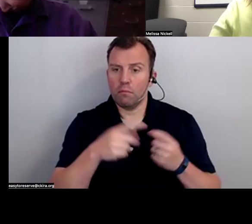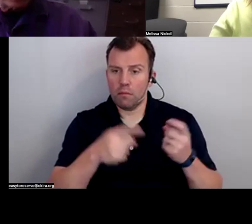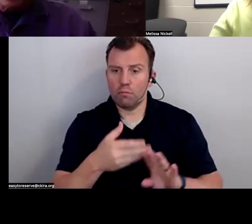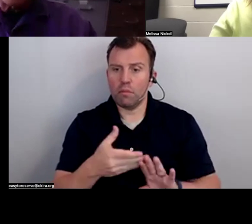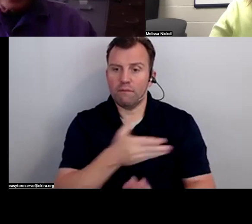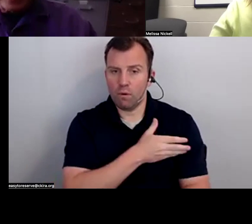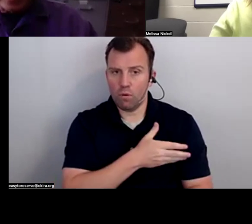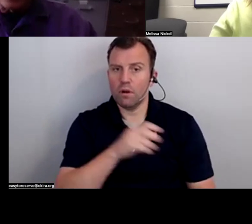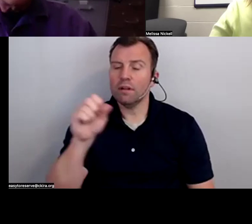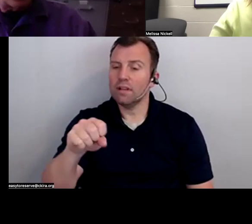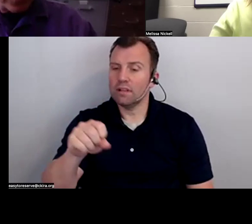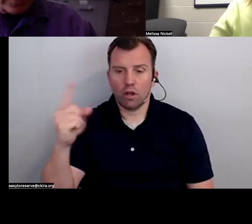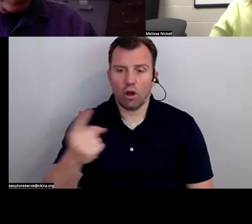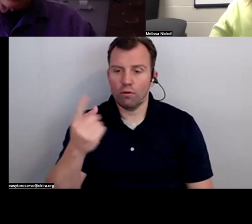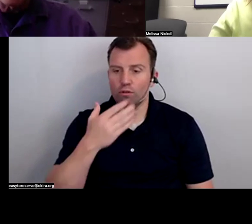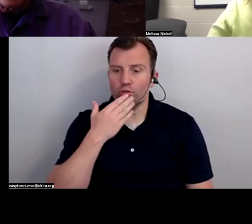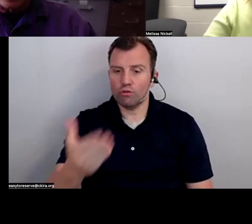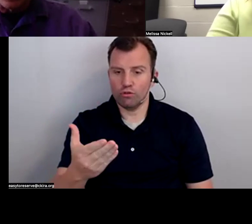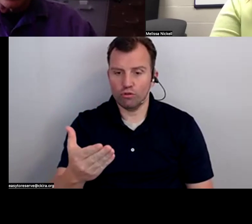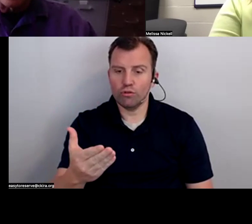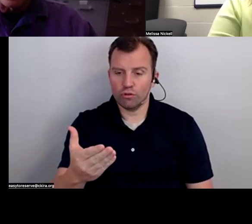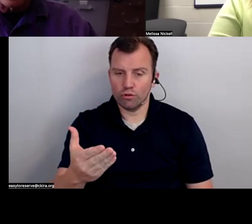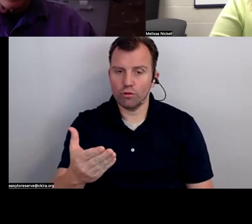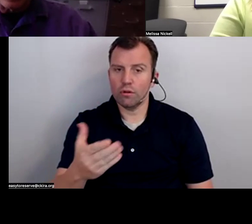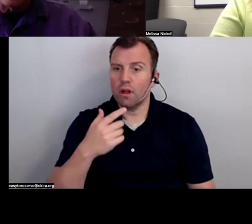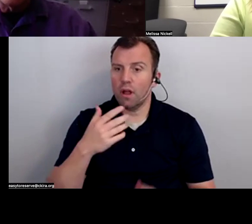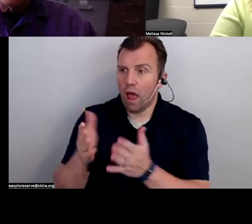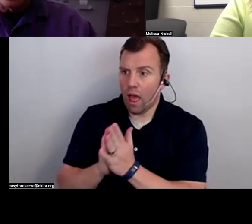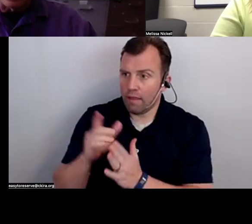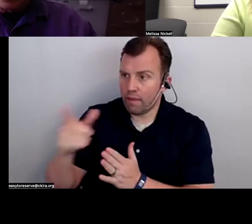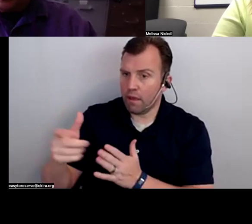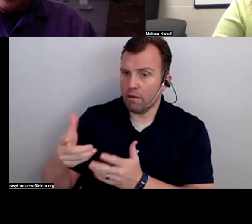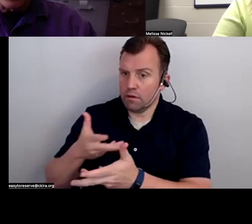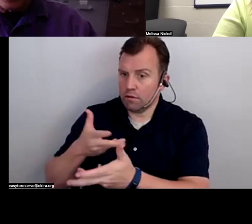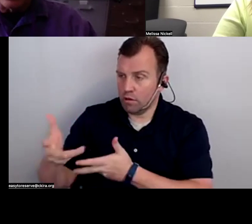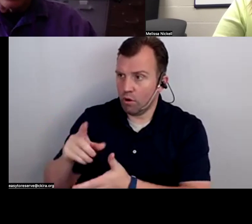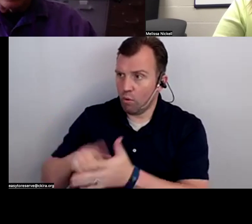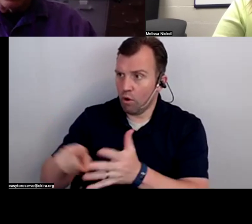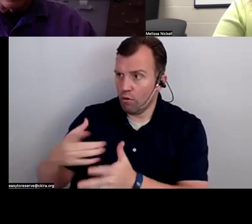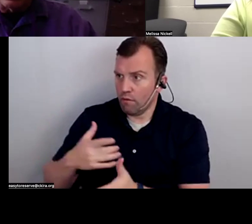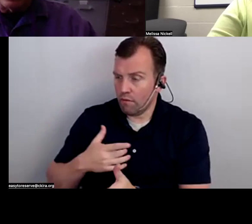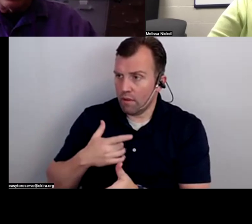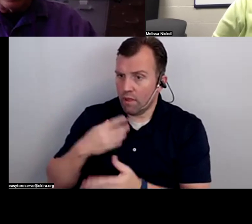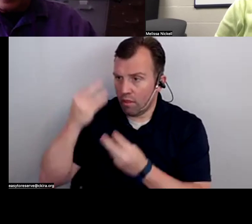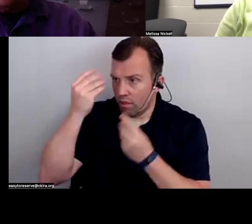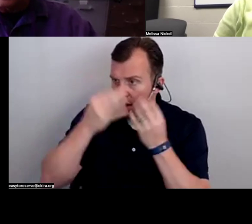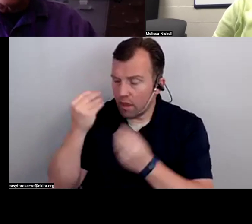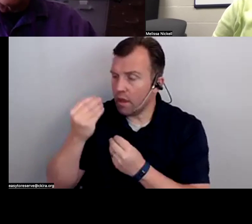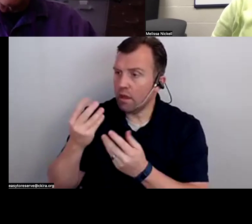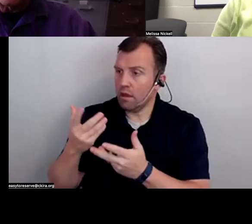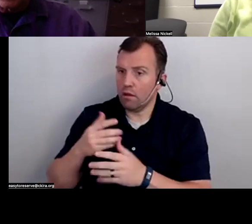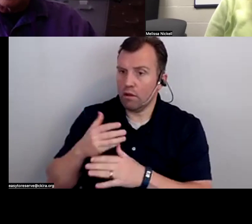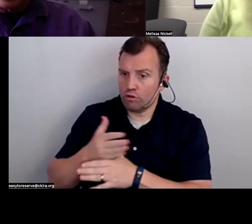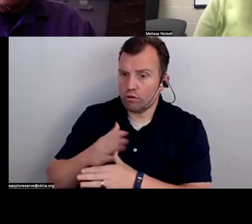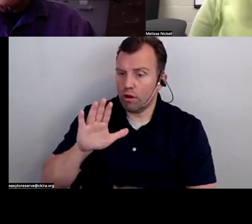I think it's always a good idea. You know, talk to that person, tell them what you're thinking about. You know, you might even share your abstract or